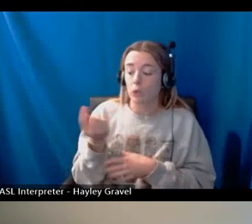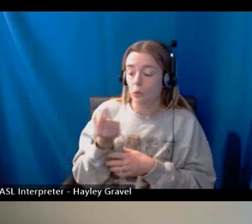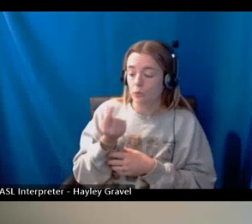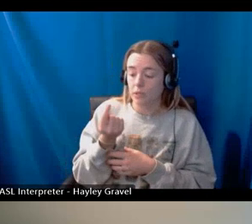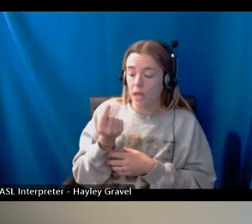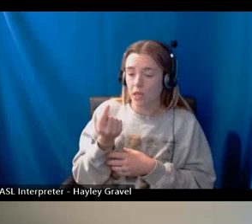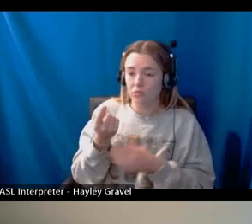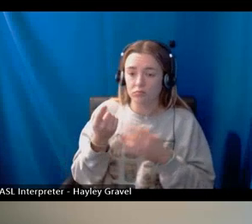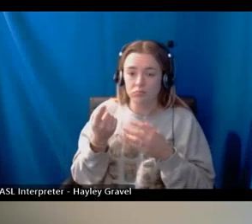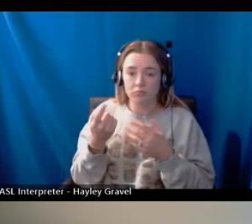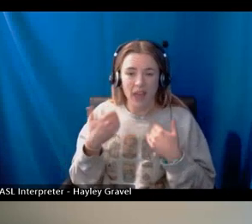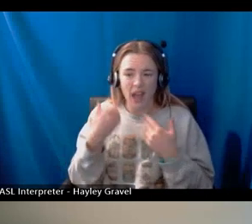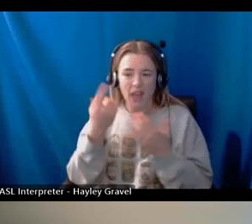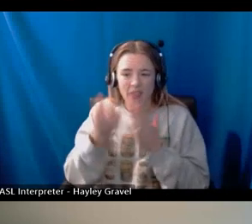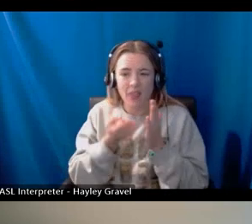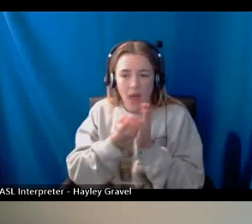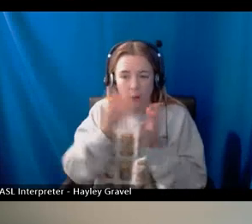just thinking about